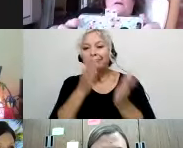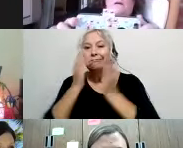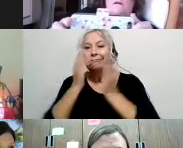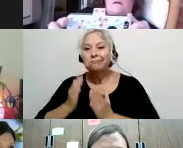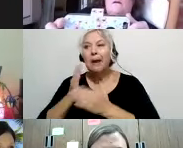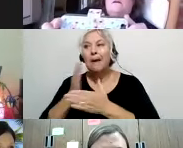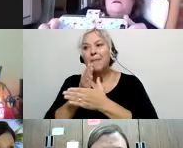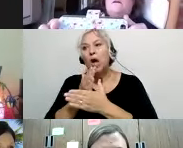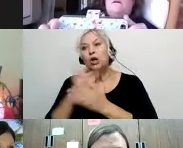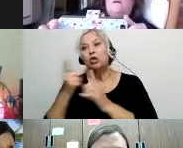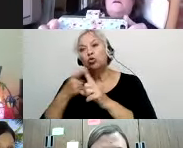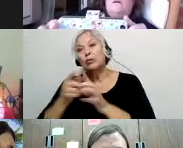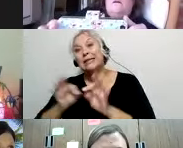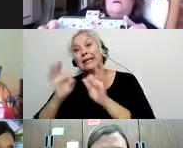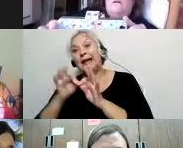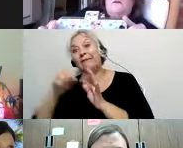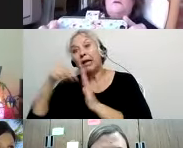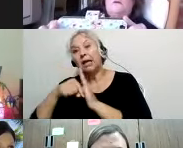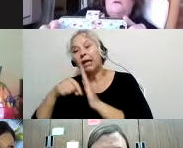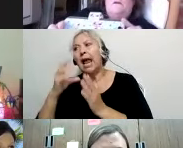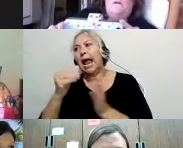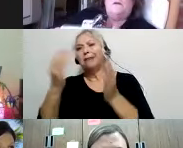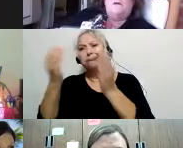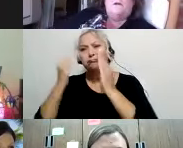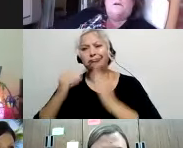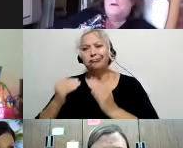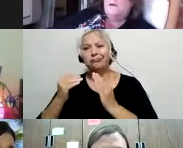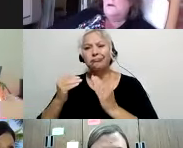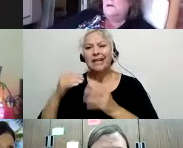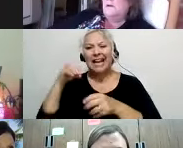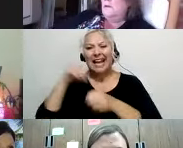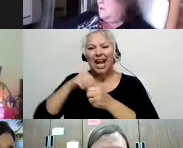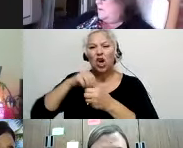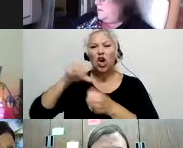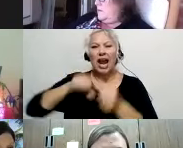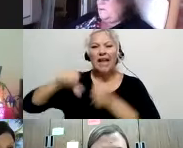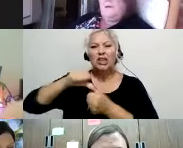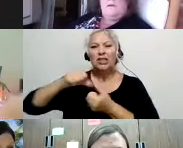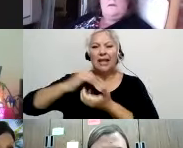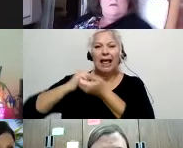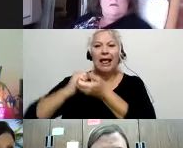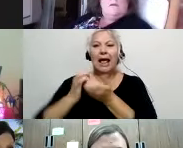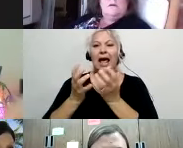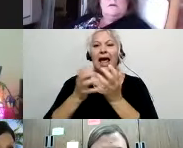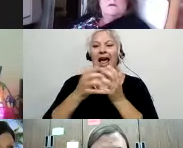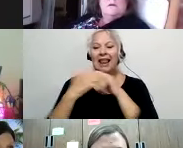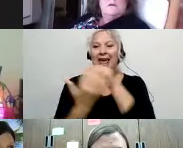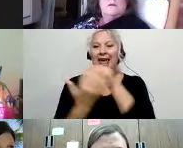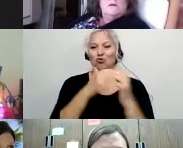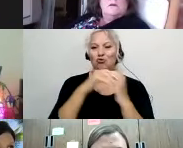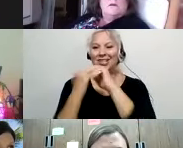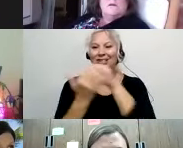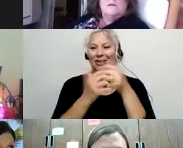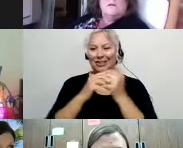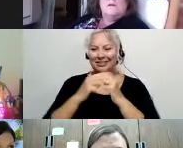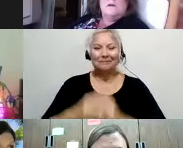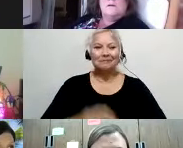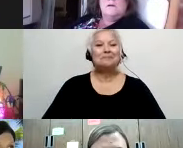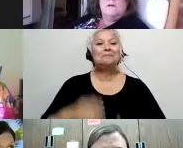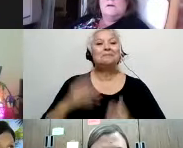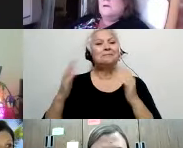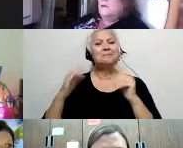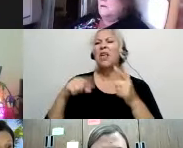to significant disabilities. And then there's even one on interagency collaboration during the transition process. Okay, and